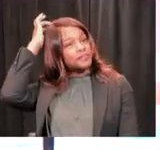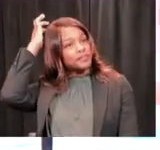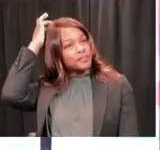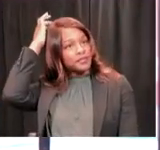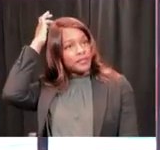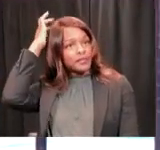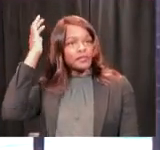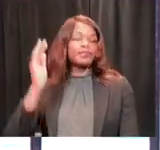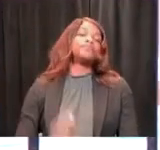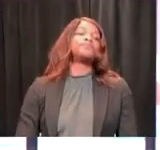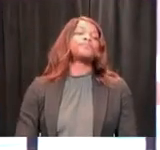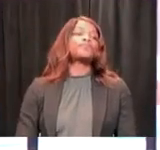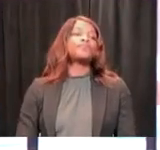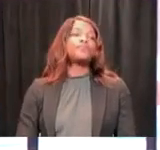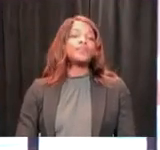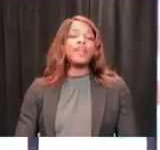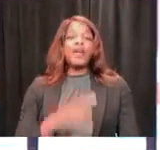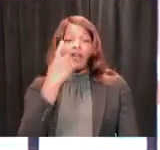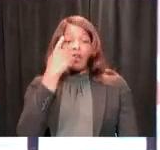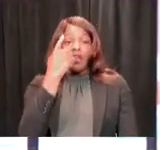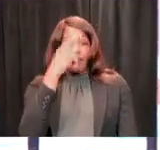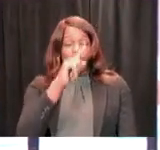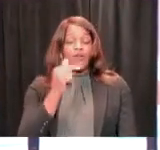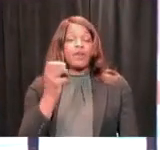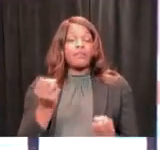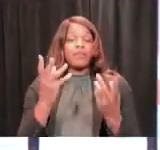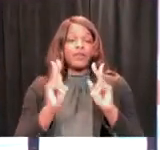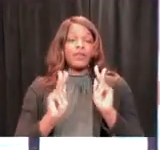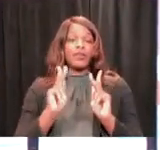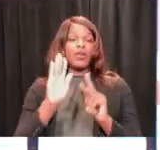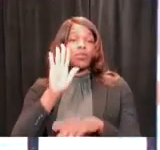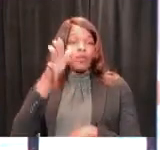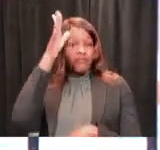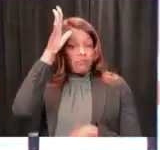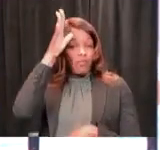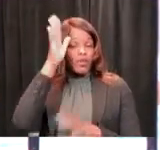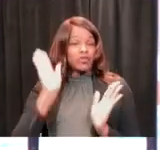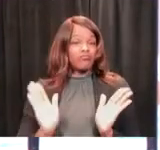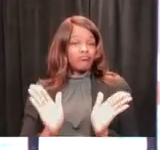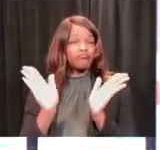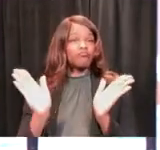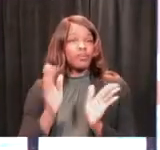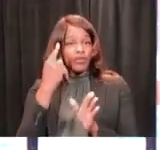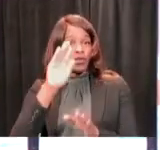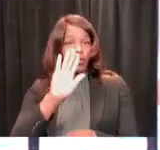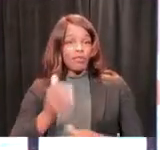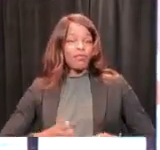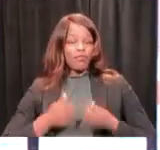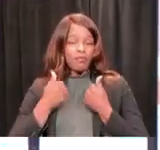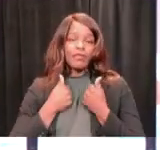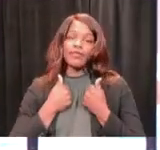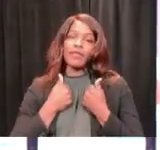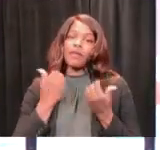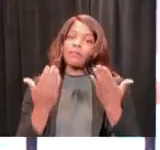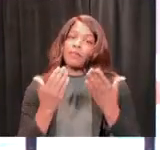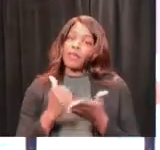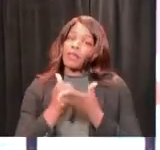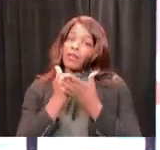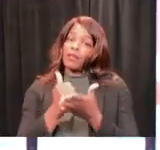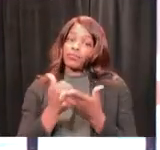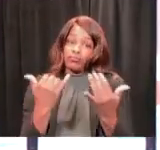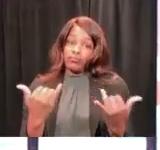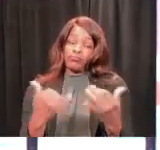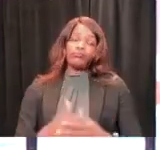your father's role in your life is the very motivation behind where you are today. I was blessed to have my dad in my life, and my